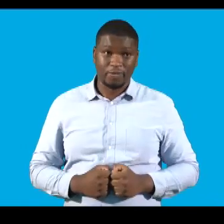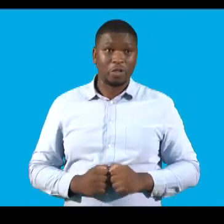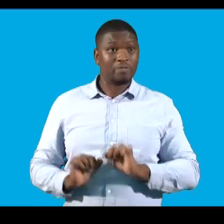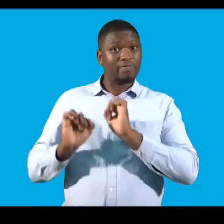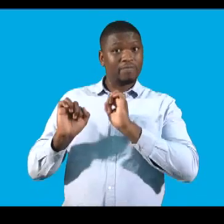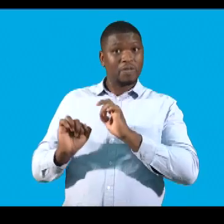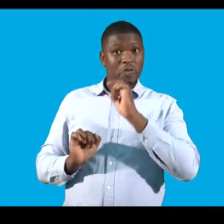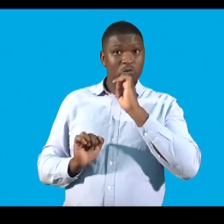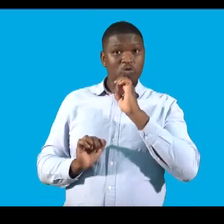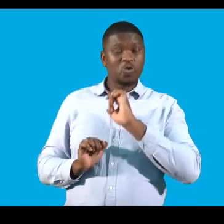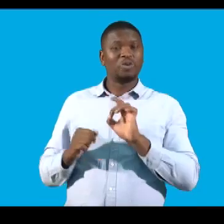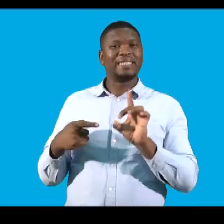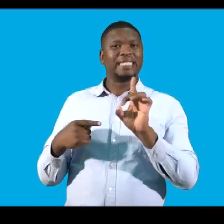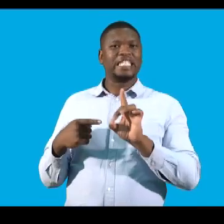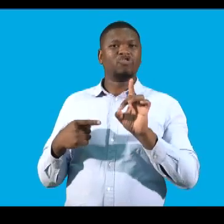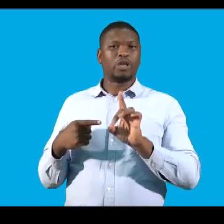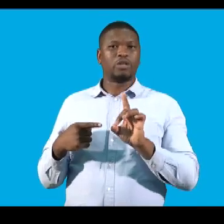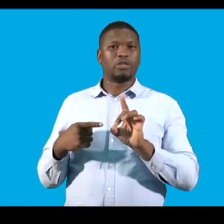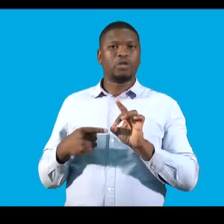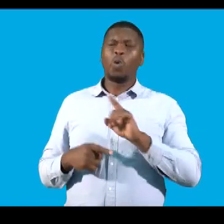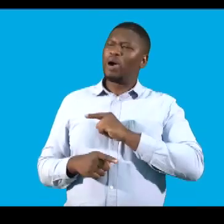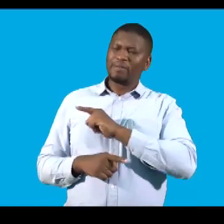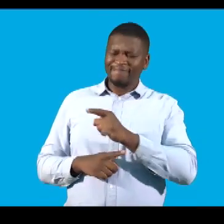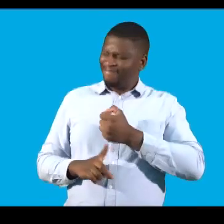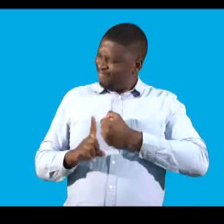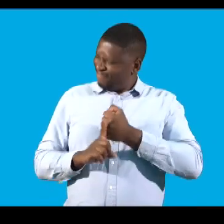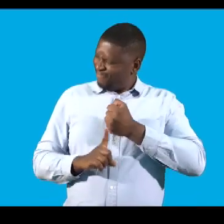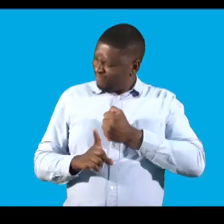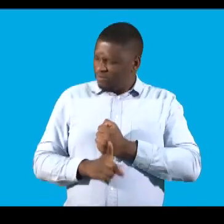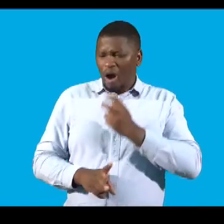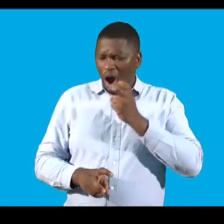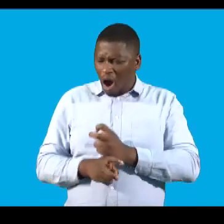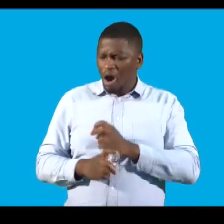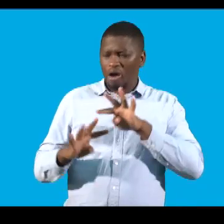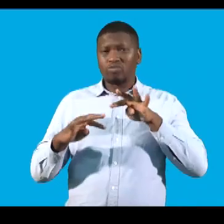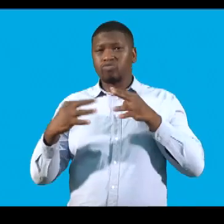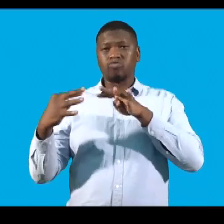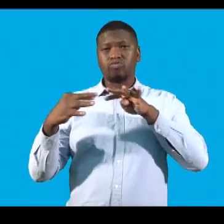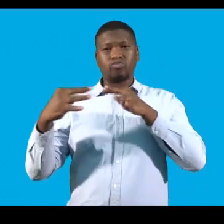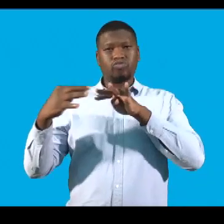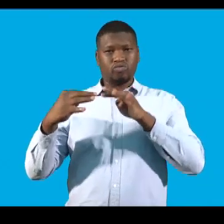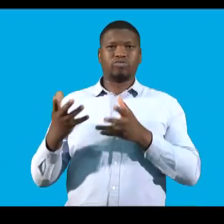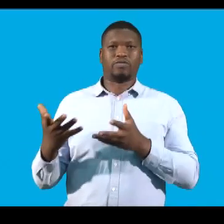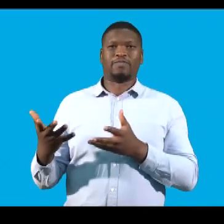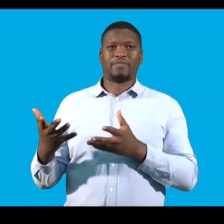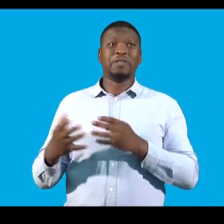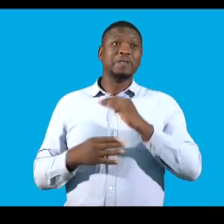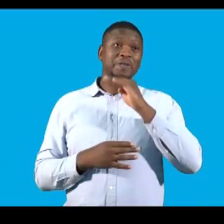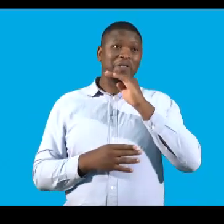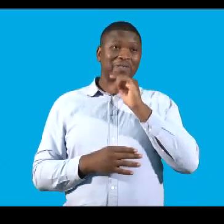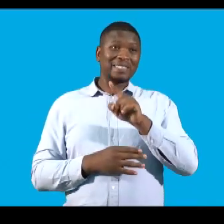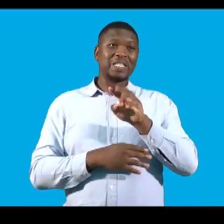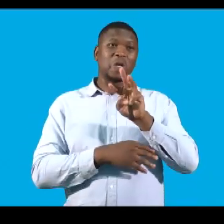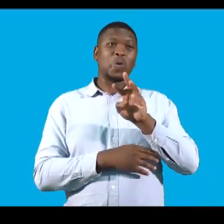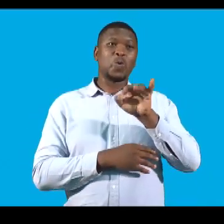So there we're using the diction to answer, as they fought a difficult and hopeless battle. So the wingless stone refers